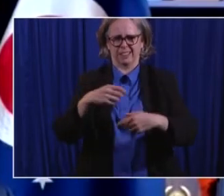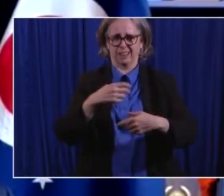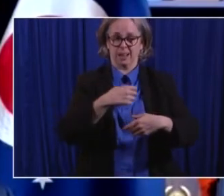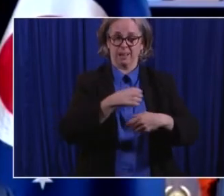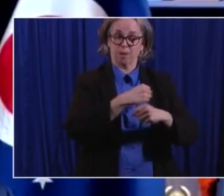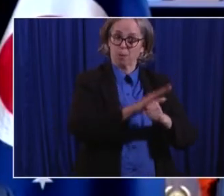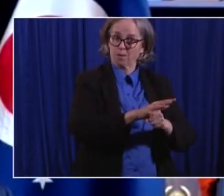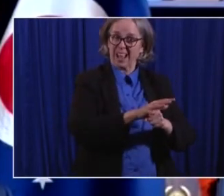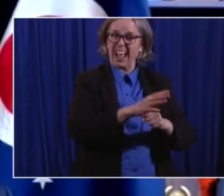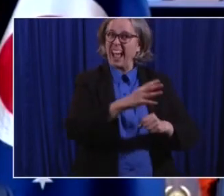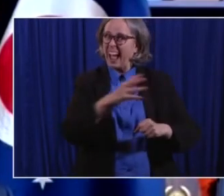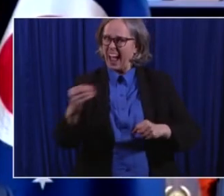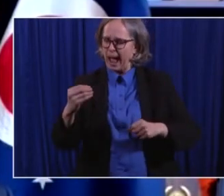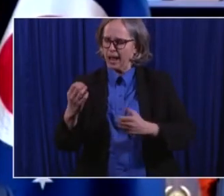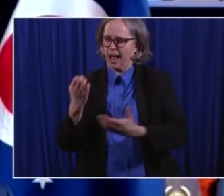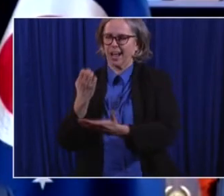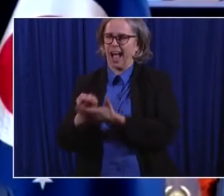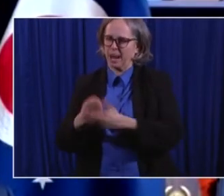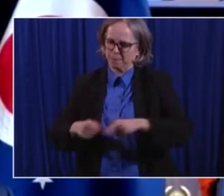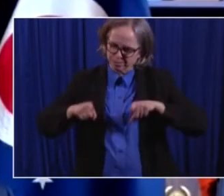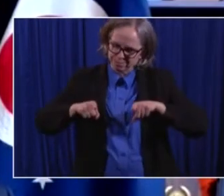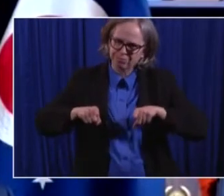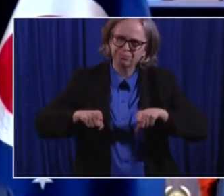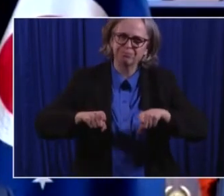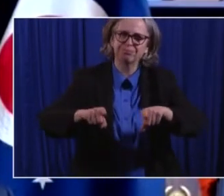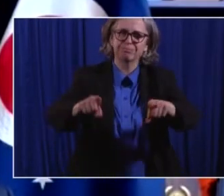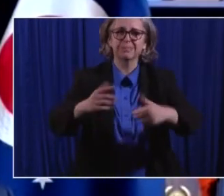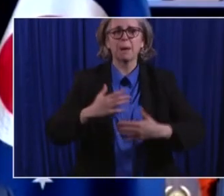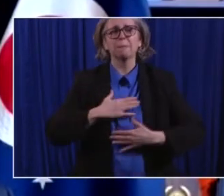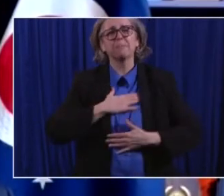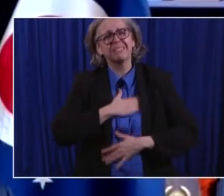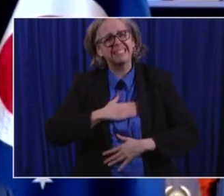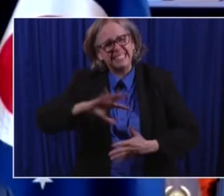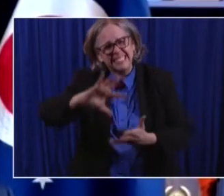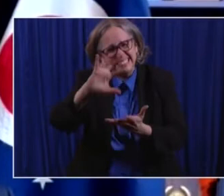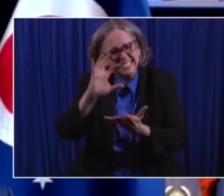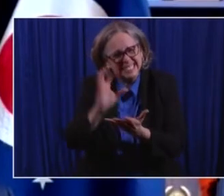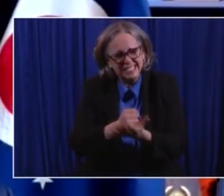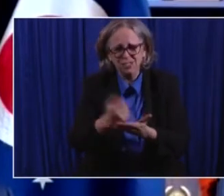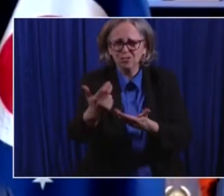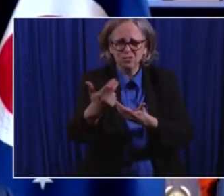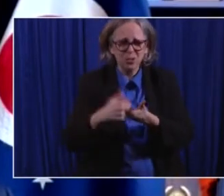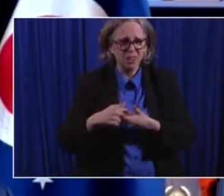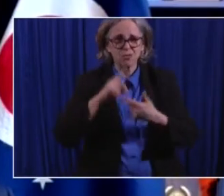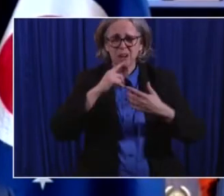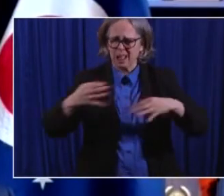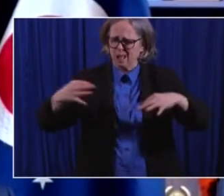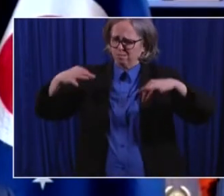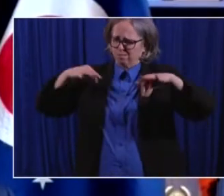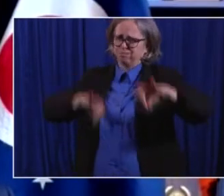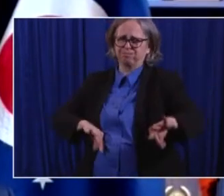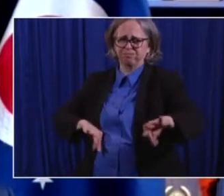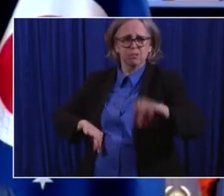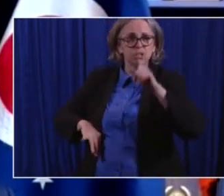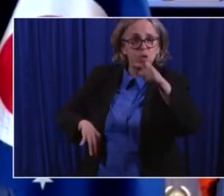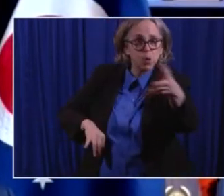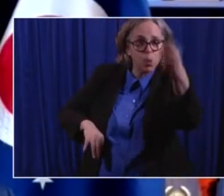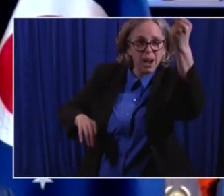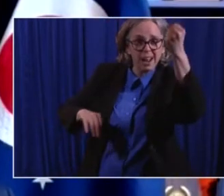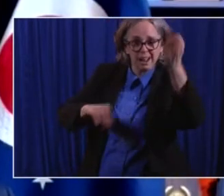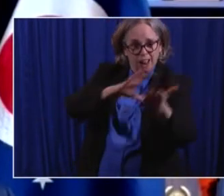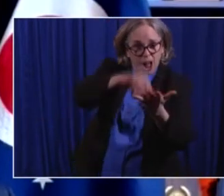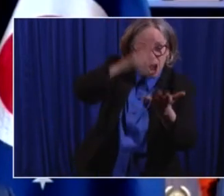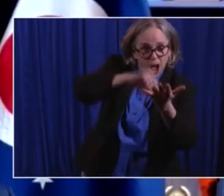so please take advantage of these resources. It's a win-win for everybody. You get more skills, your earning power and job security